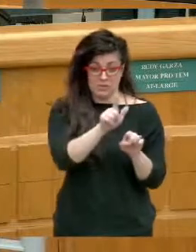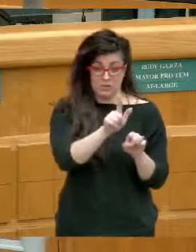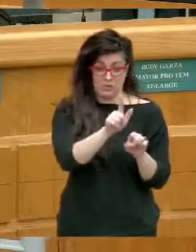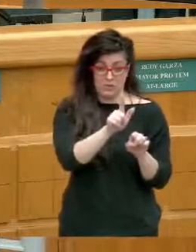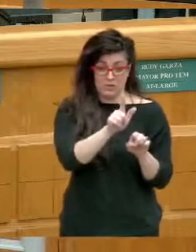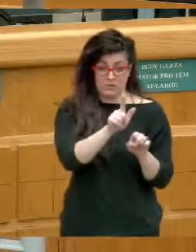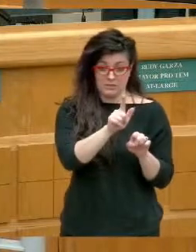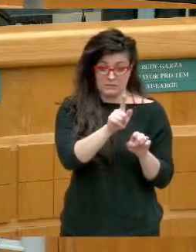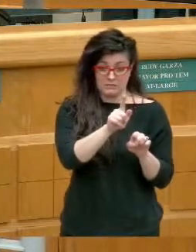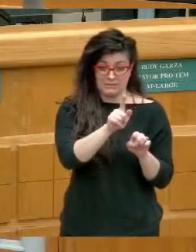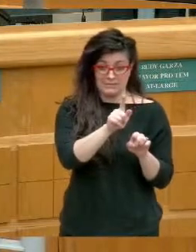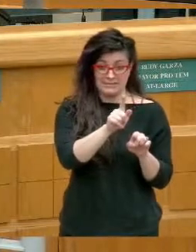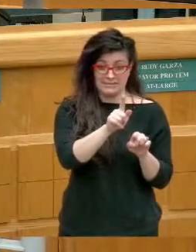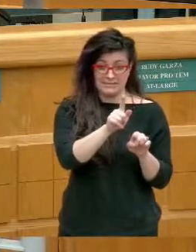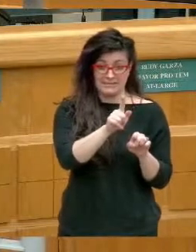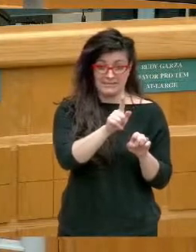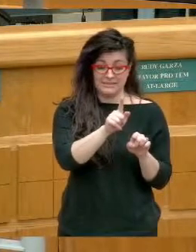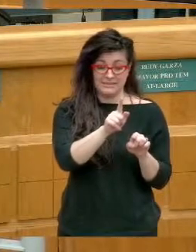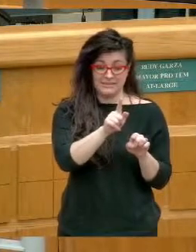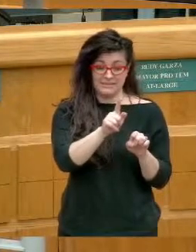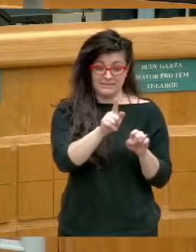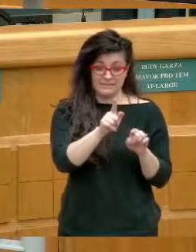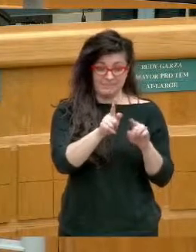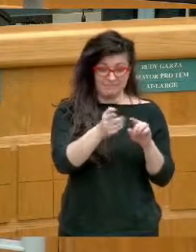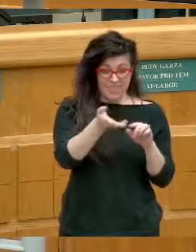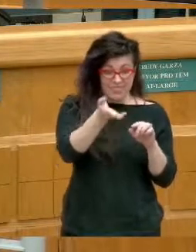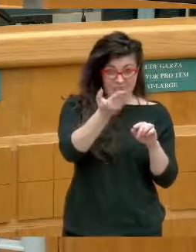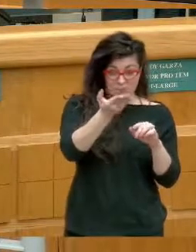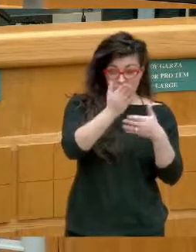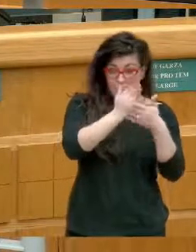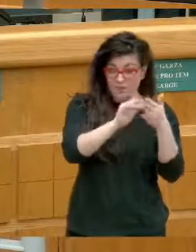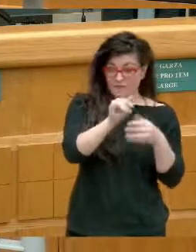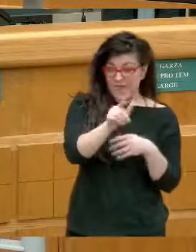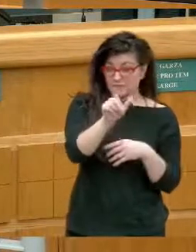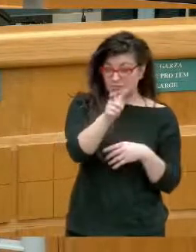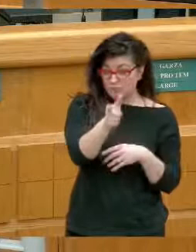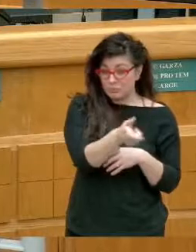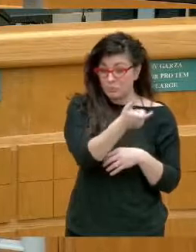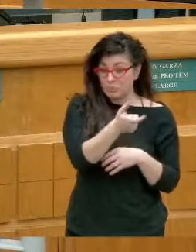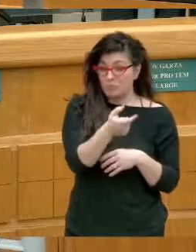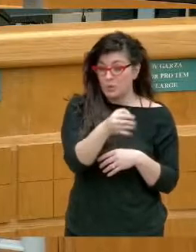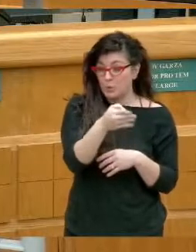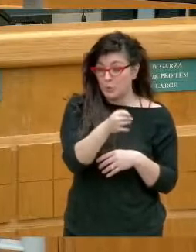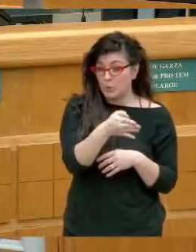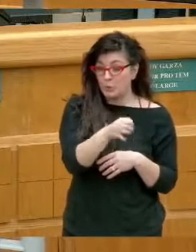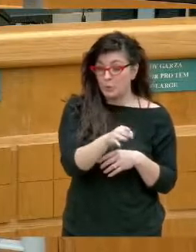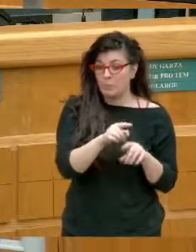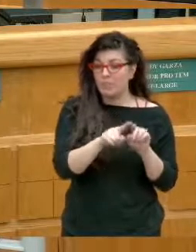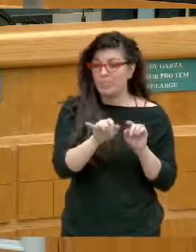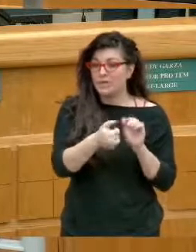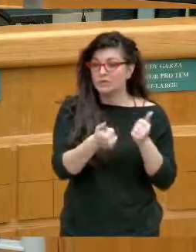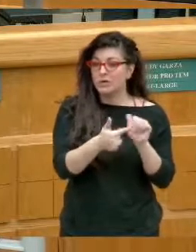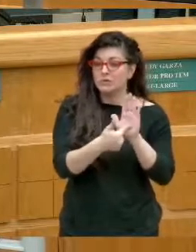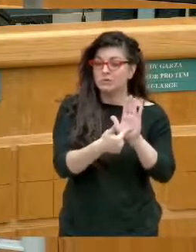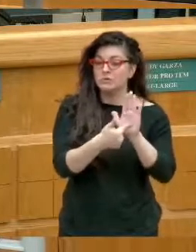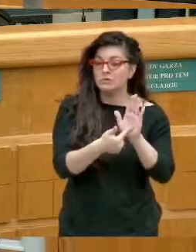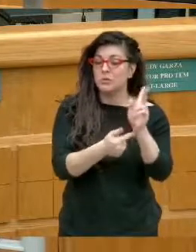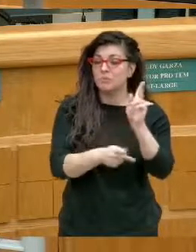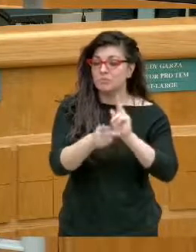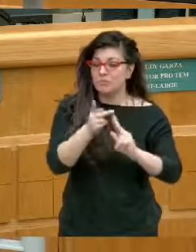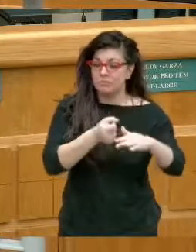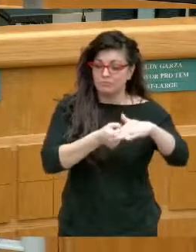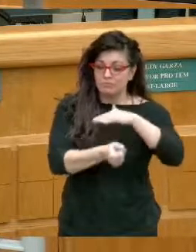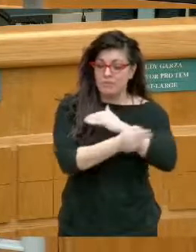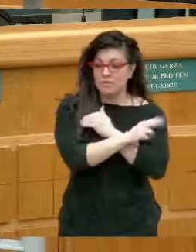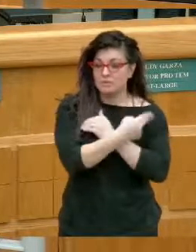the upper end of the blue ribbon right now. But what the blue ribbon is projecting is people that are in the hospital day after